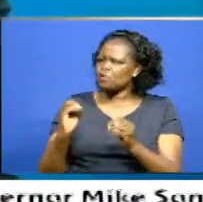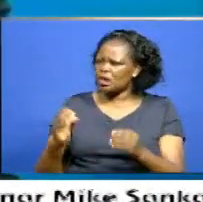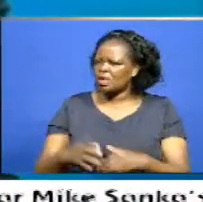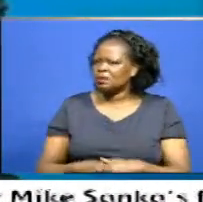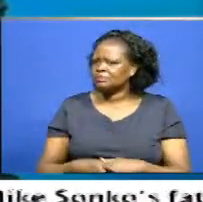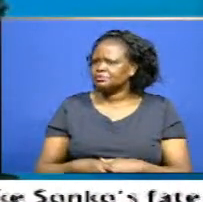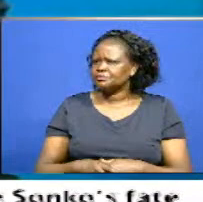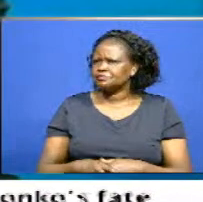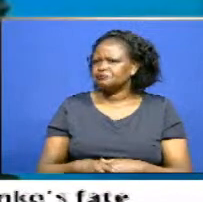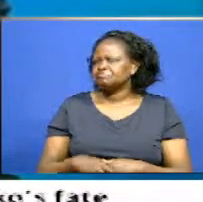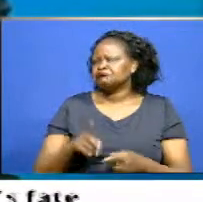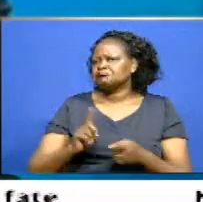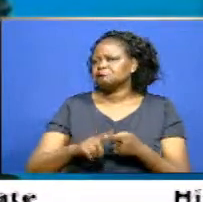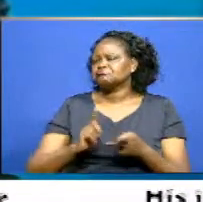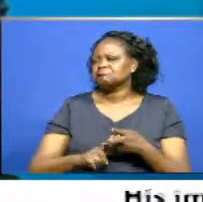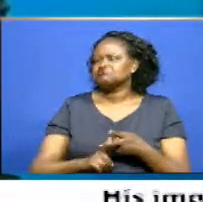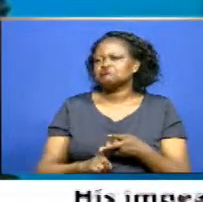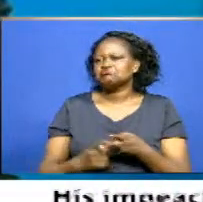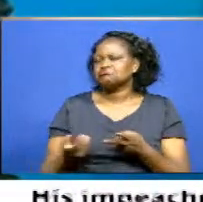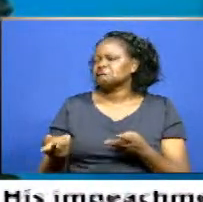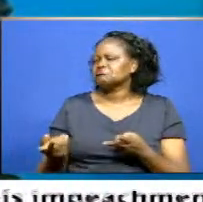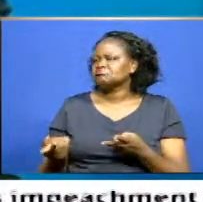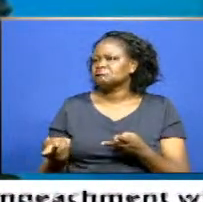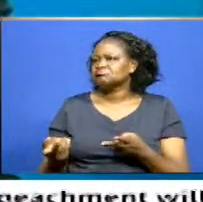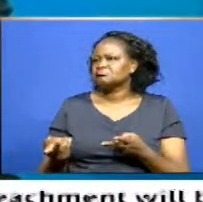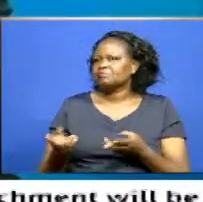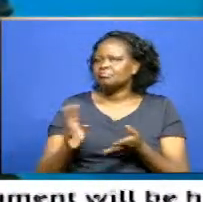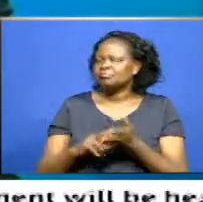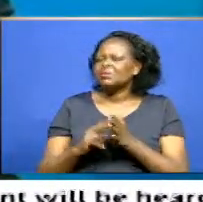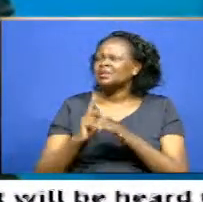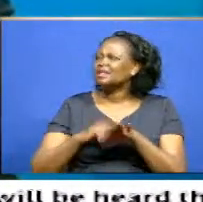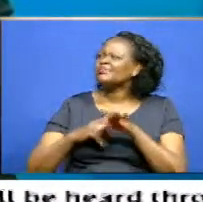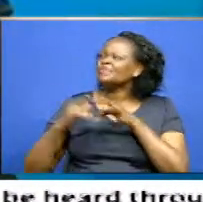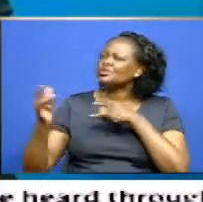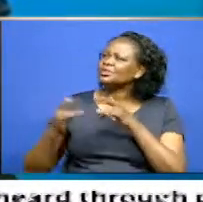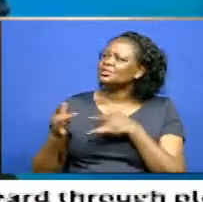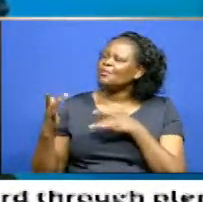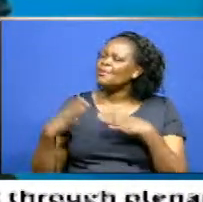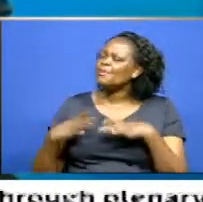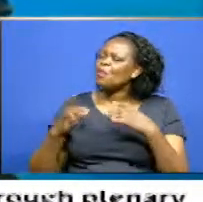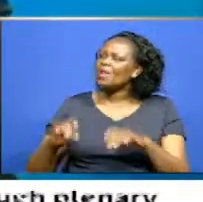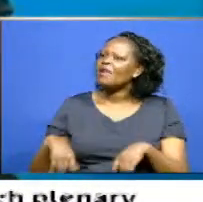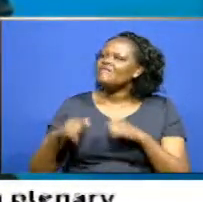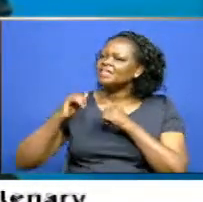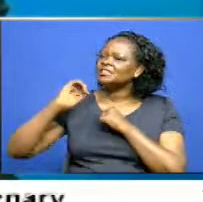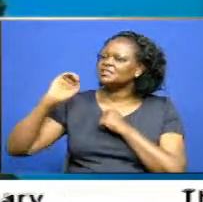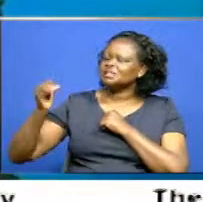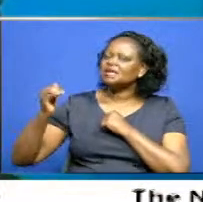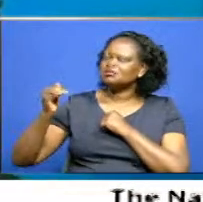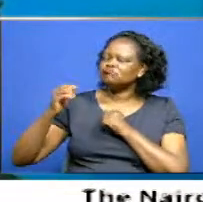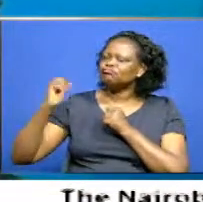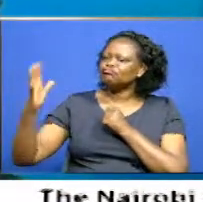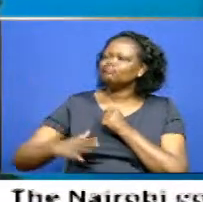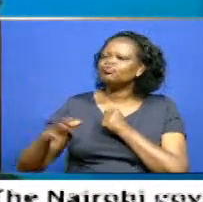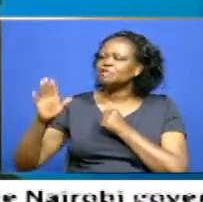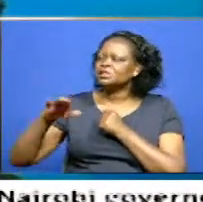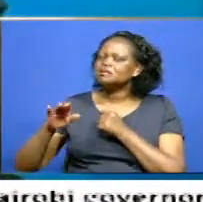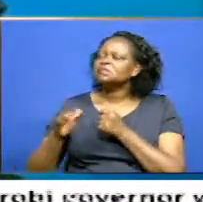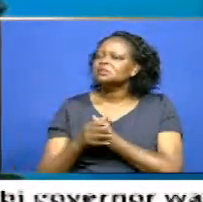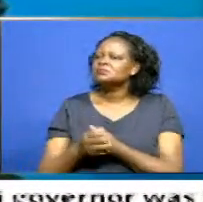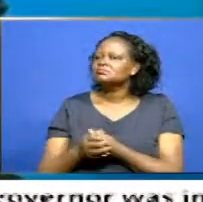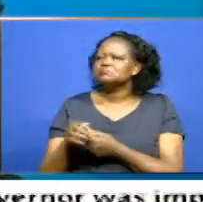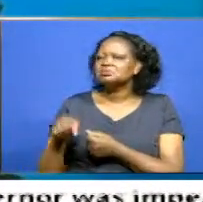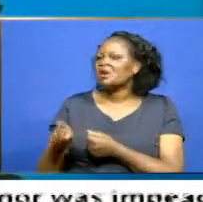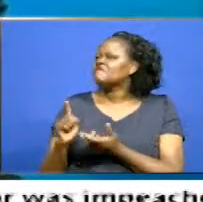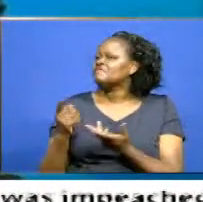don't have a lot of resilience to that matter. And especially when you look at the people who live in the urban informal settlements, they don't